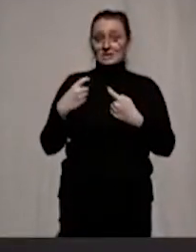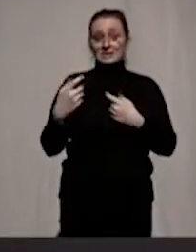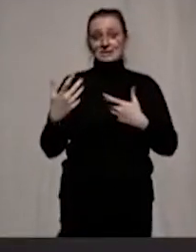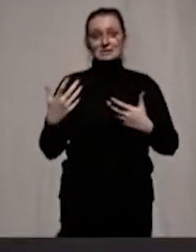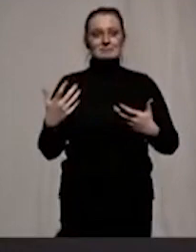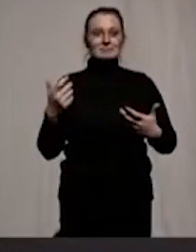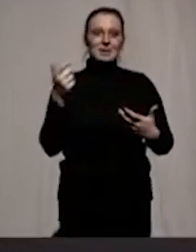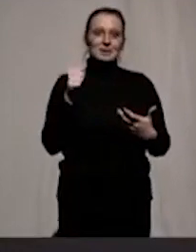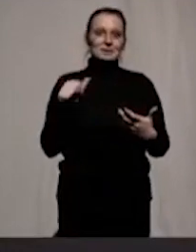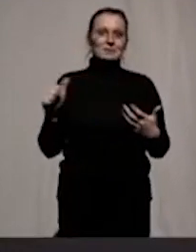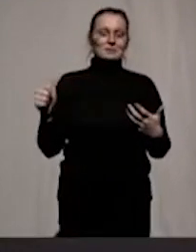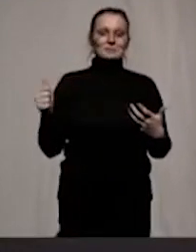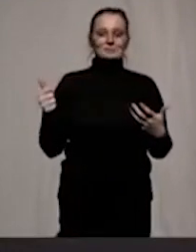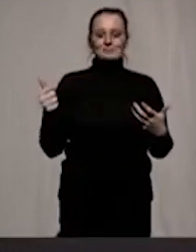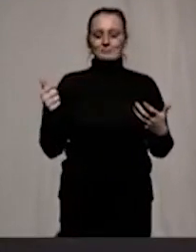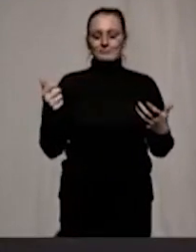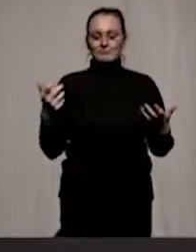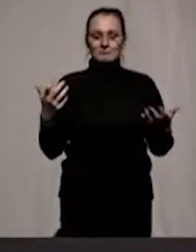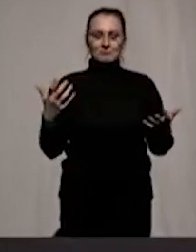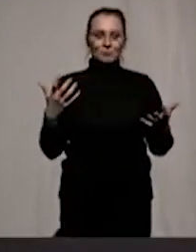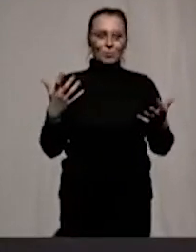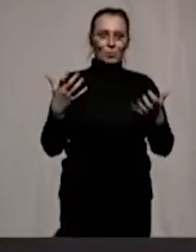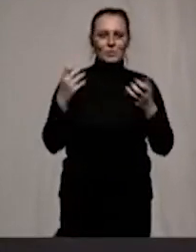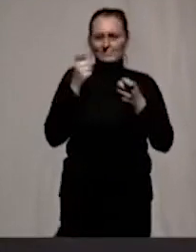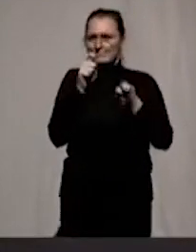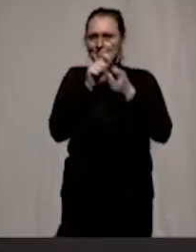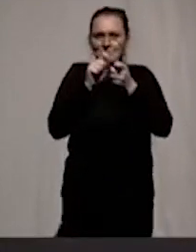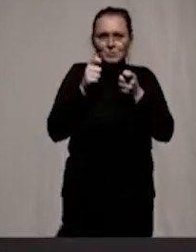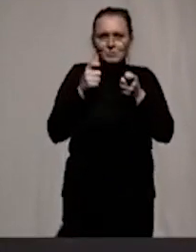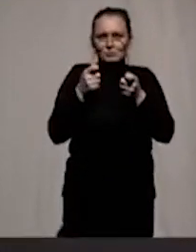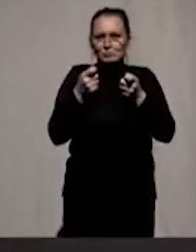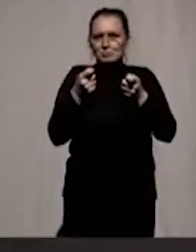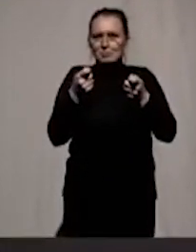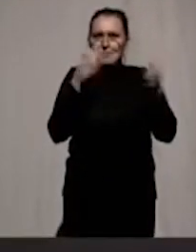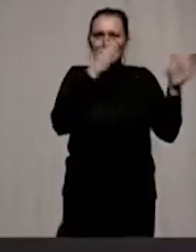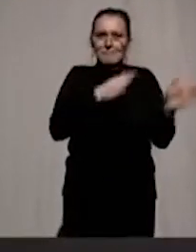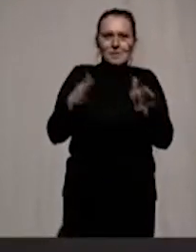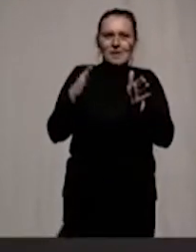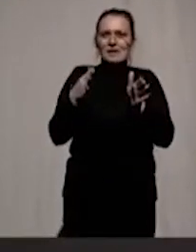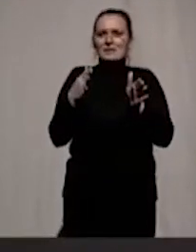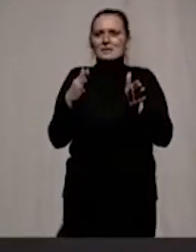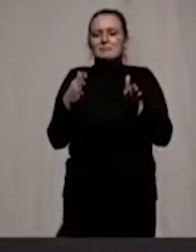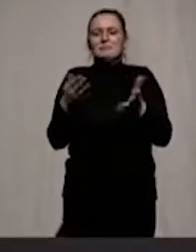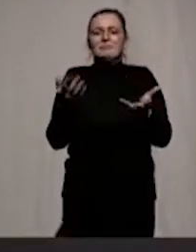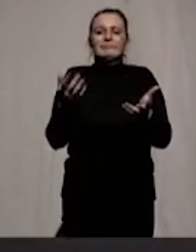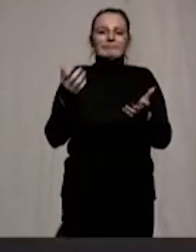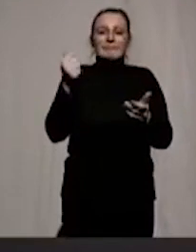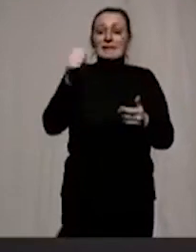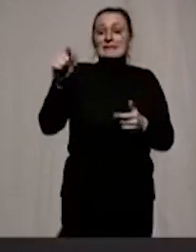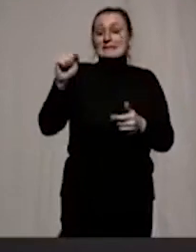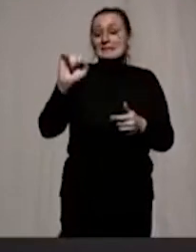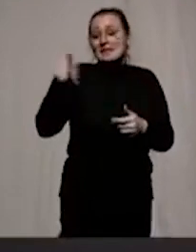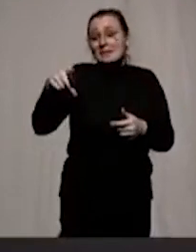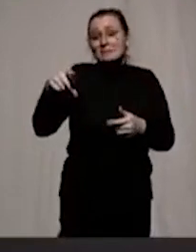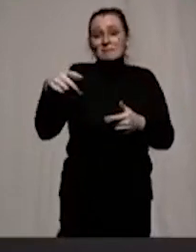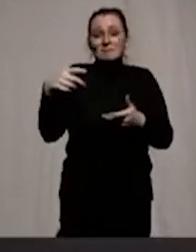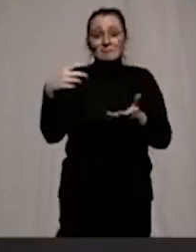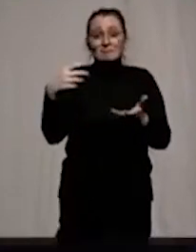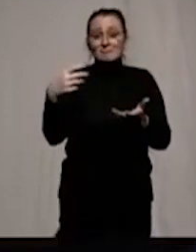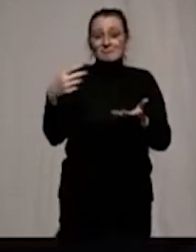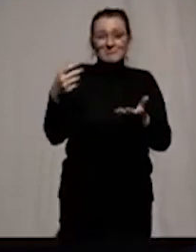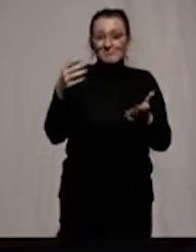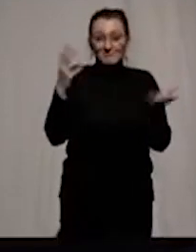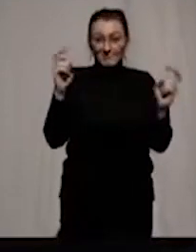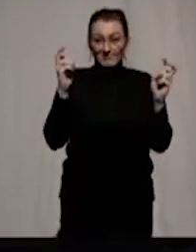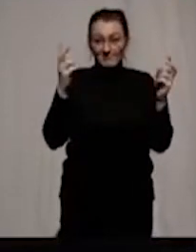to specifically take on moving forward, or anything that you would like more tips on, or? Do you do